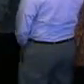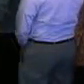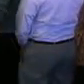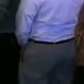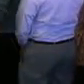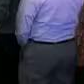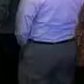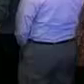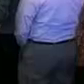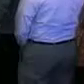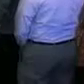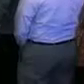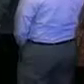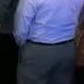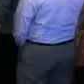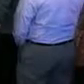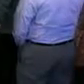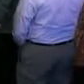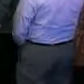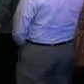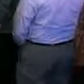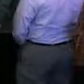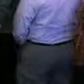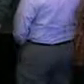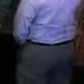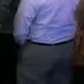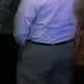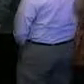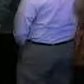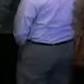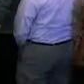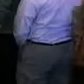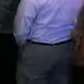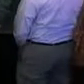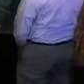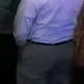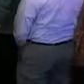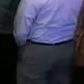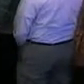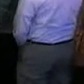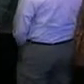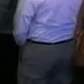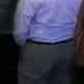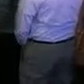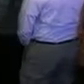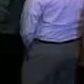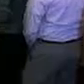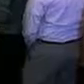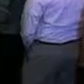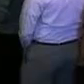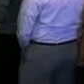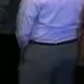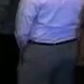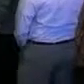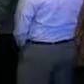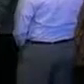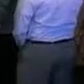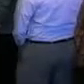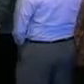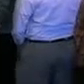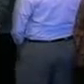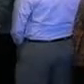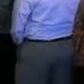God, we ask a blessing. We expect a blessing. We know you are here to bless. And we are